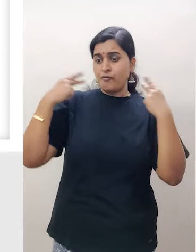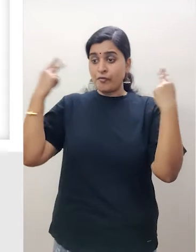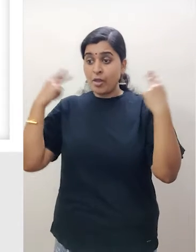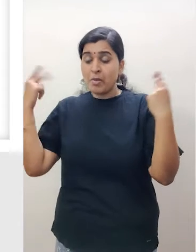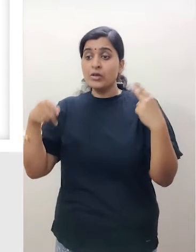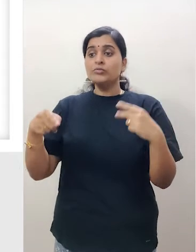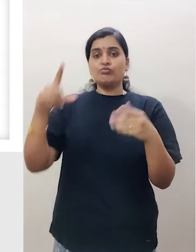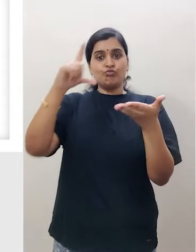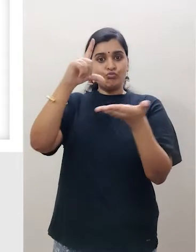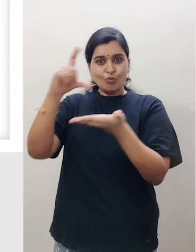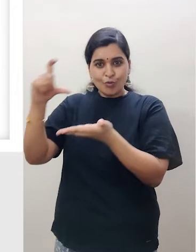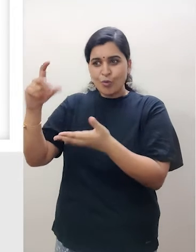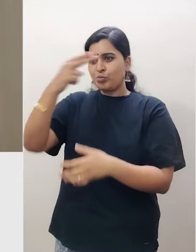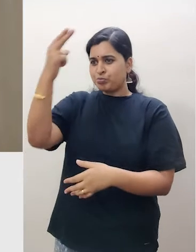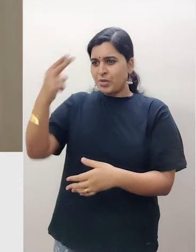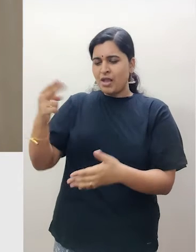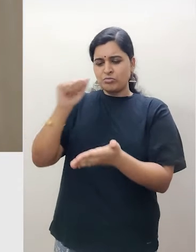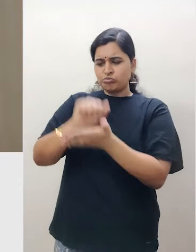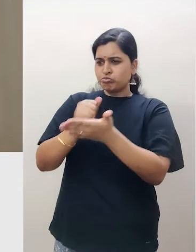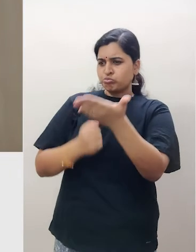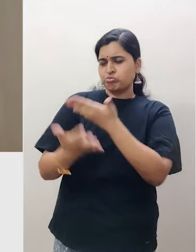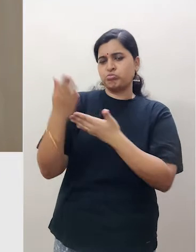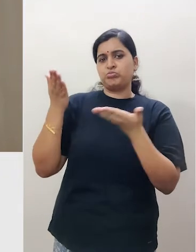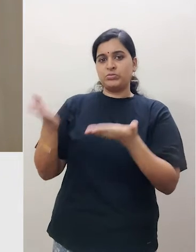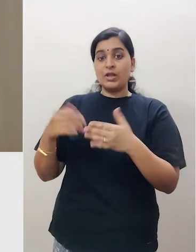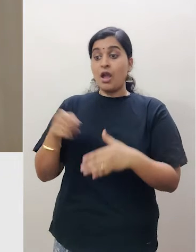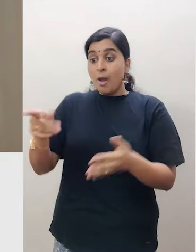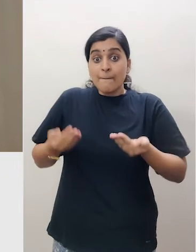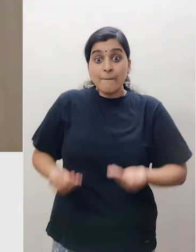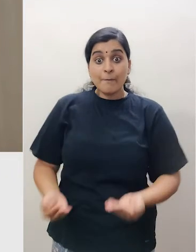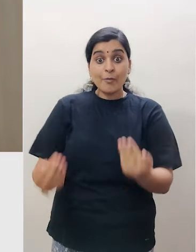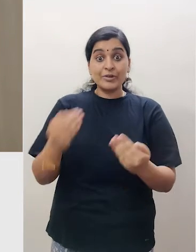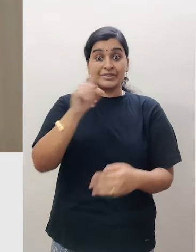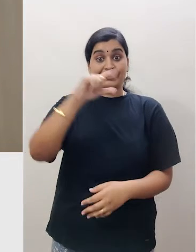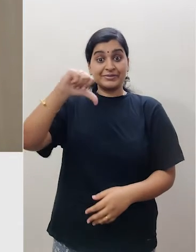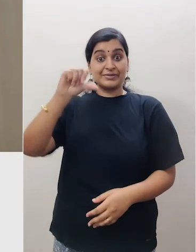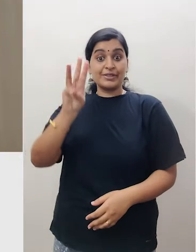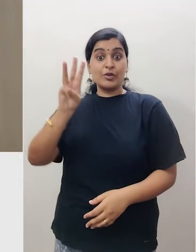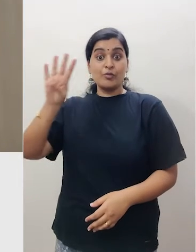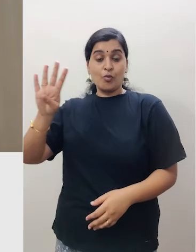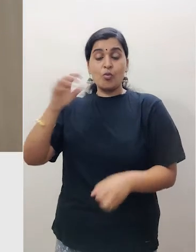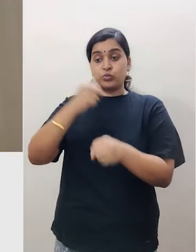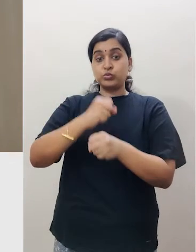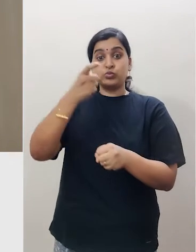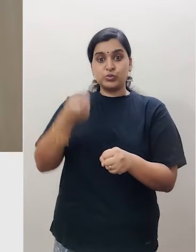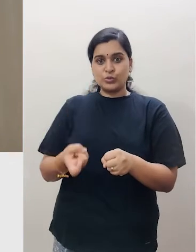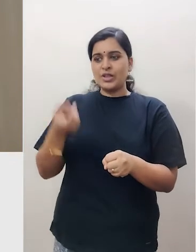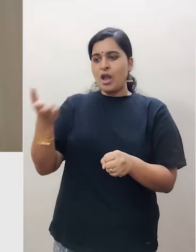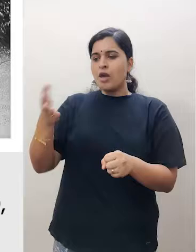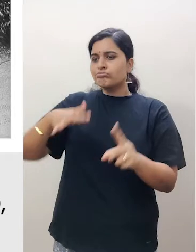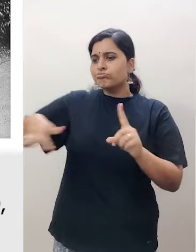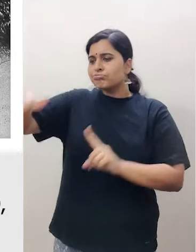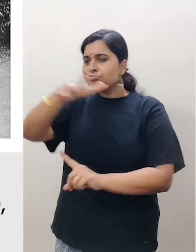and printmaking. Bhatt was born in 1934 in Gujarat and grew up in a creative